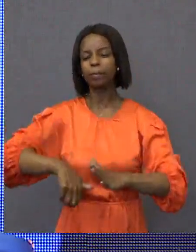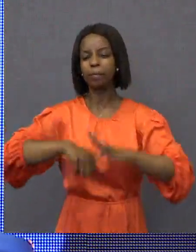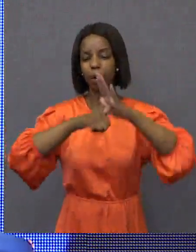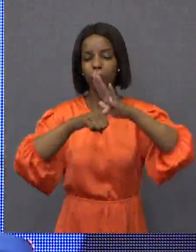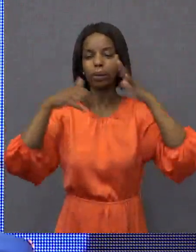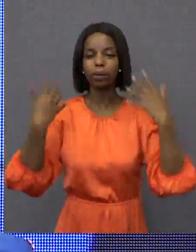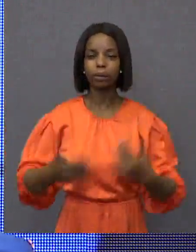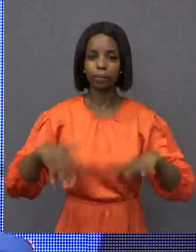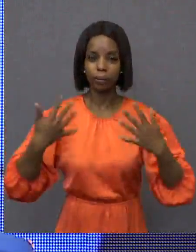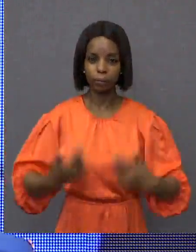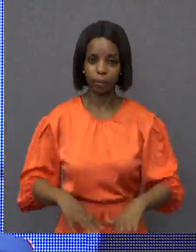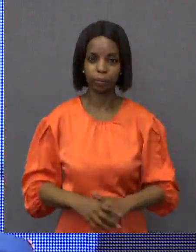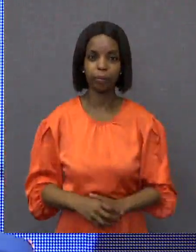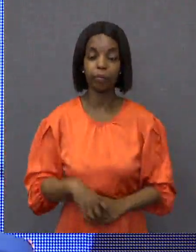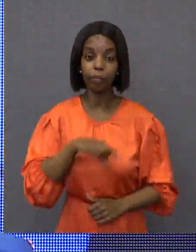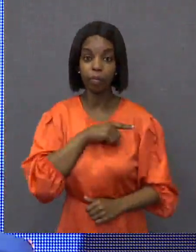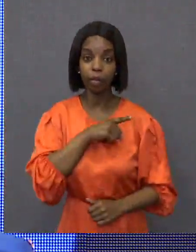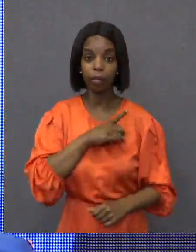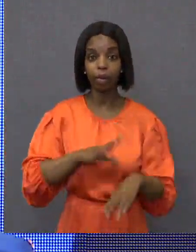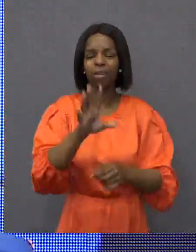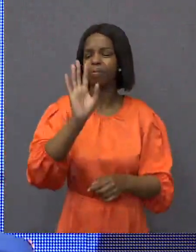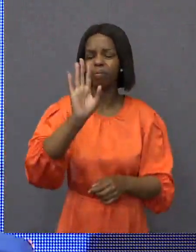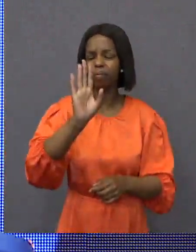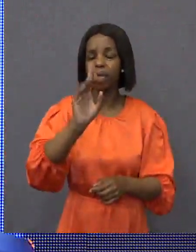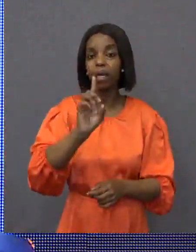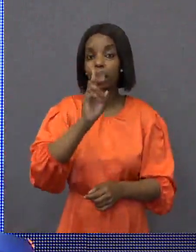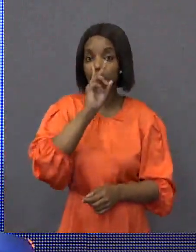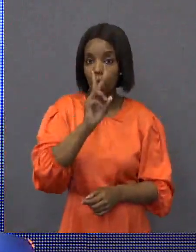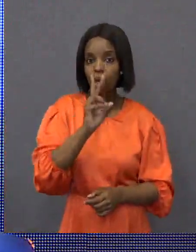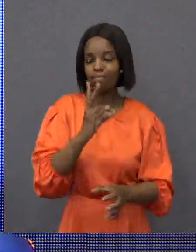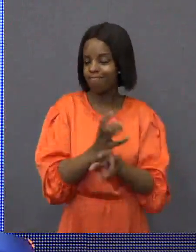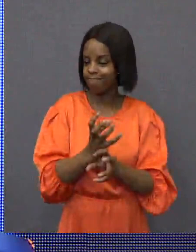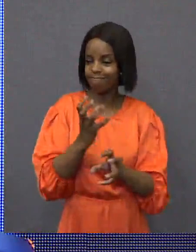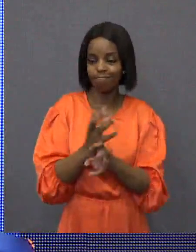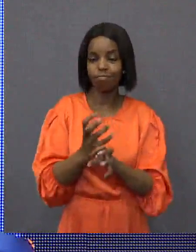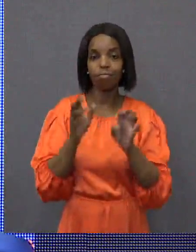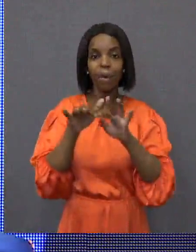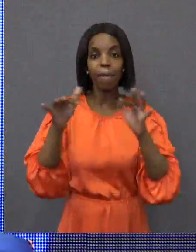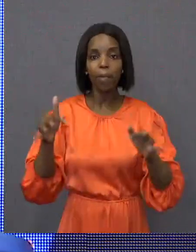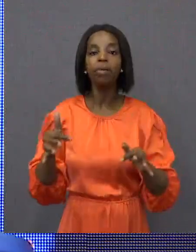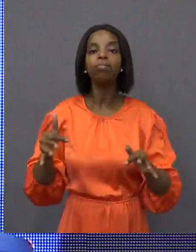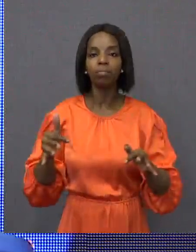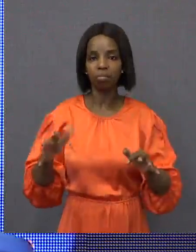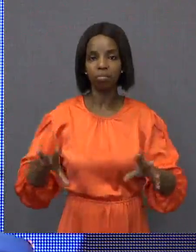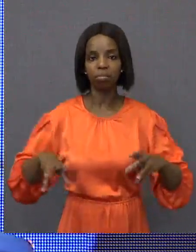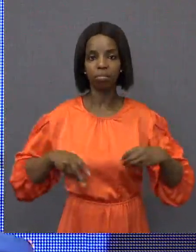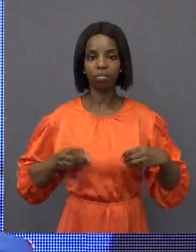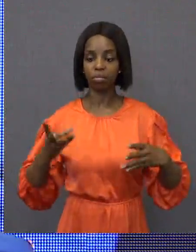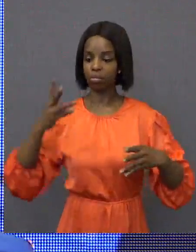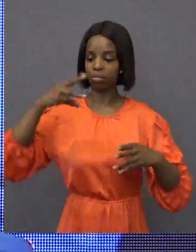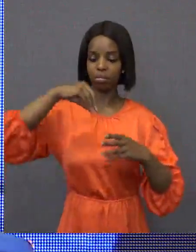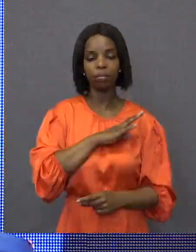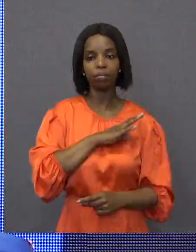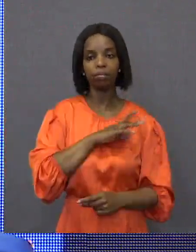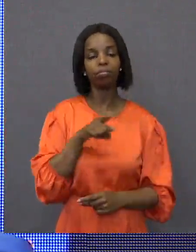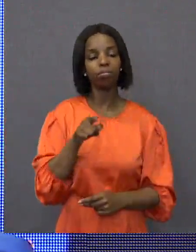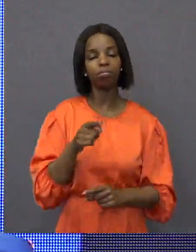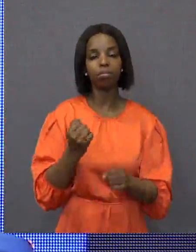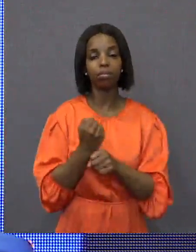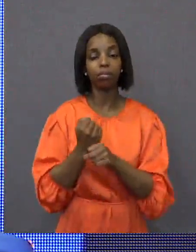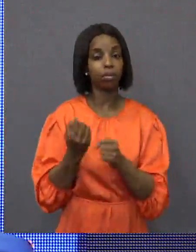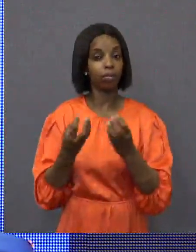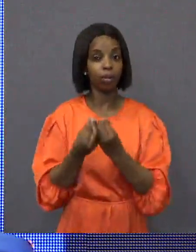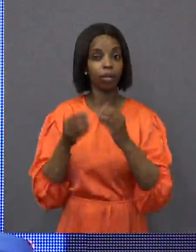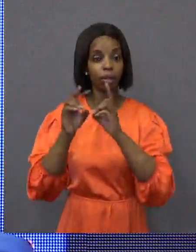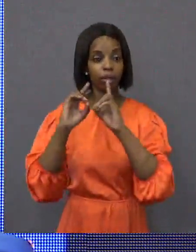more they say to me, look, we're finding it difficult to get people to serve on our boards, to assist with compliance. And I